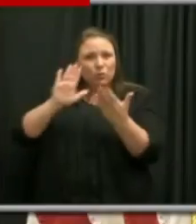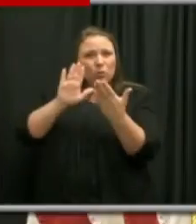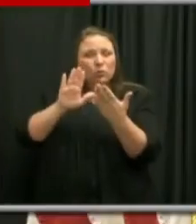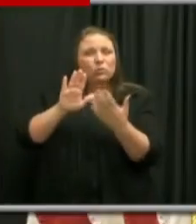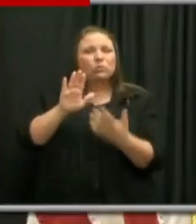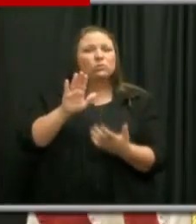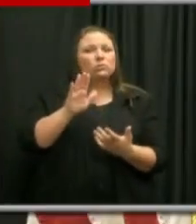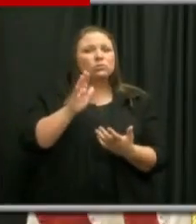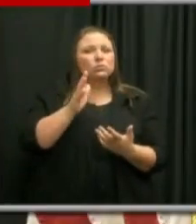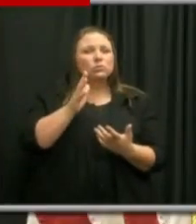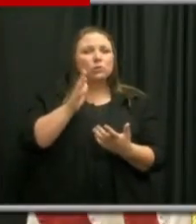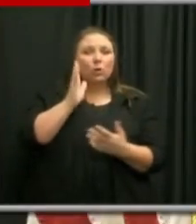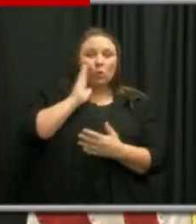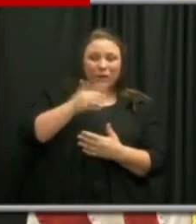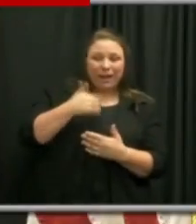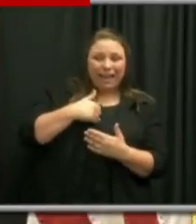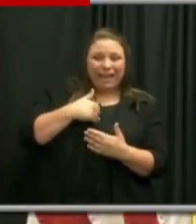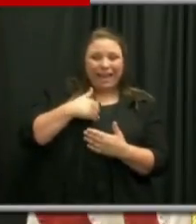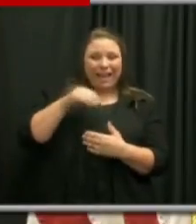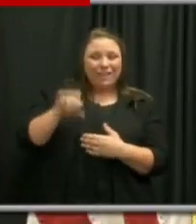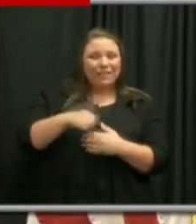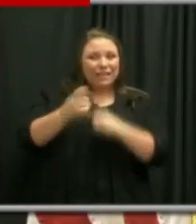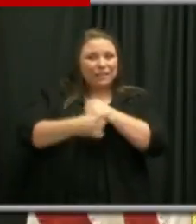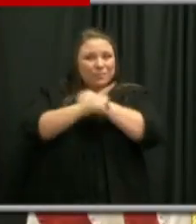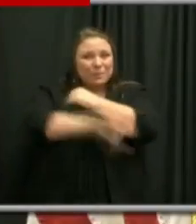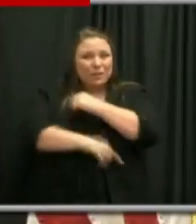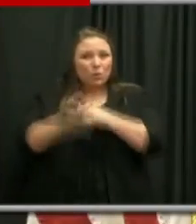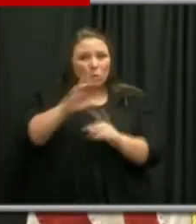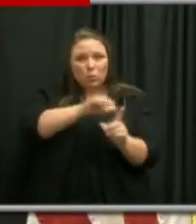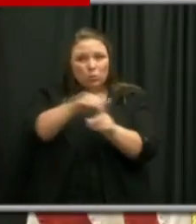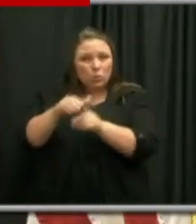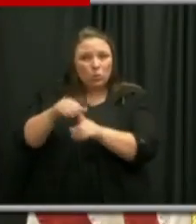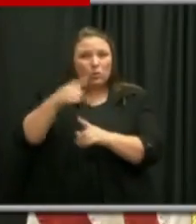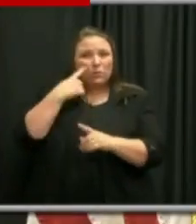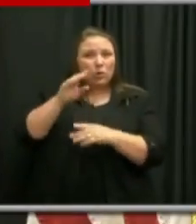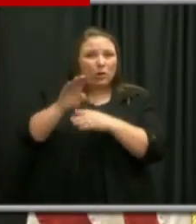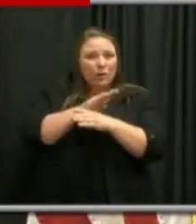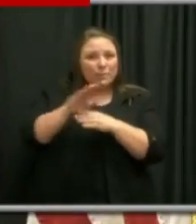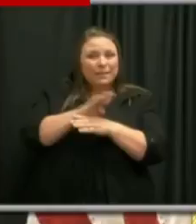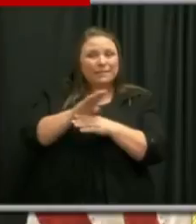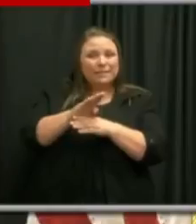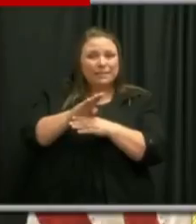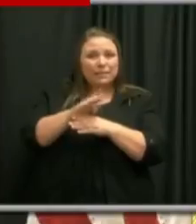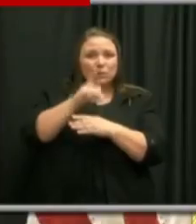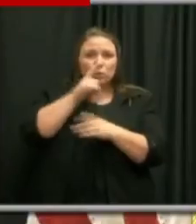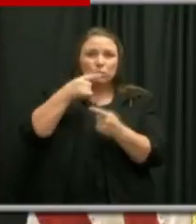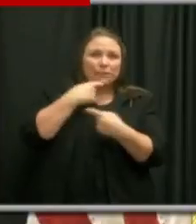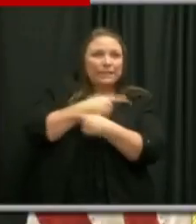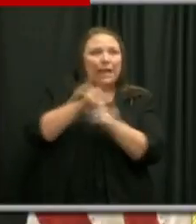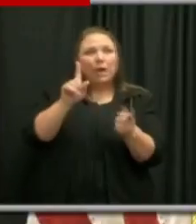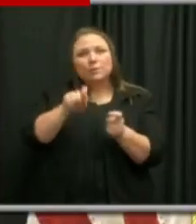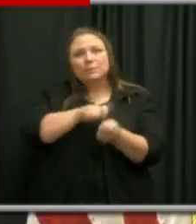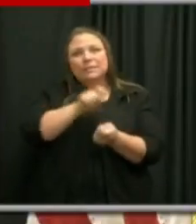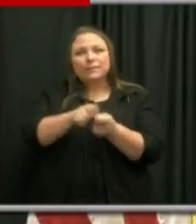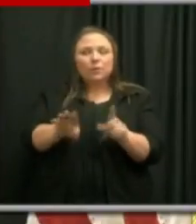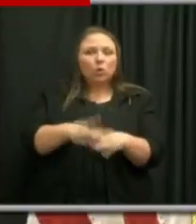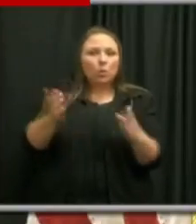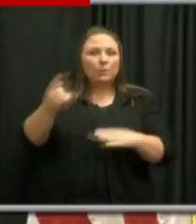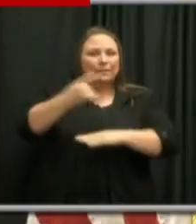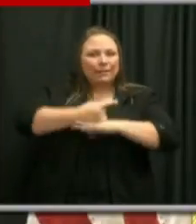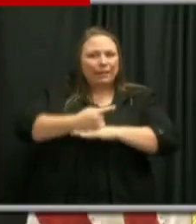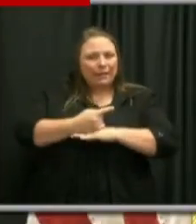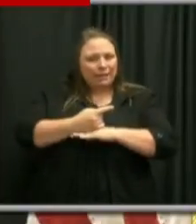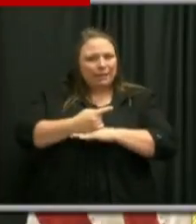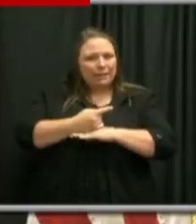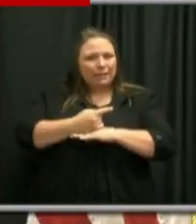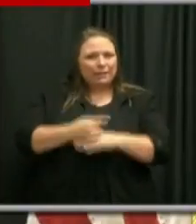potentially be any penalties or at least notice to businesses that may be contacting customers about an opening date that has not been determined by the state, by